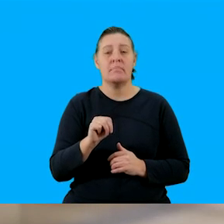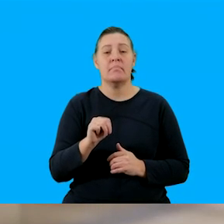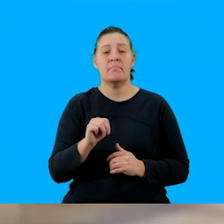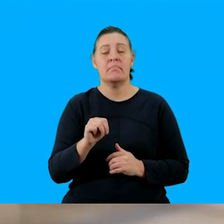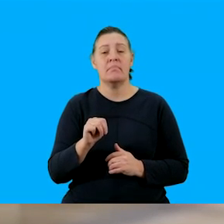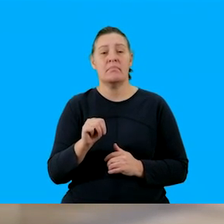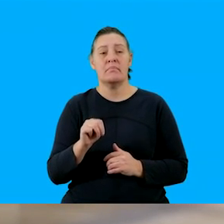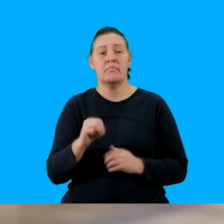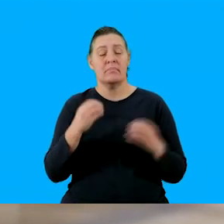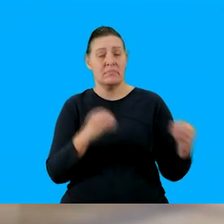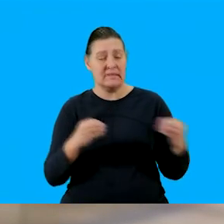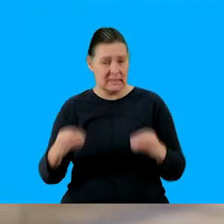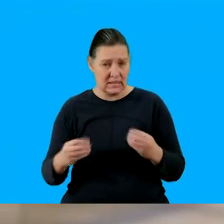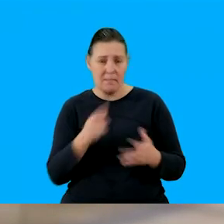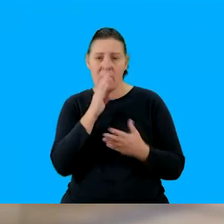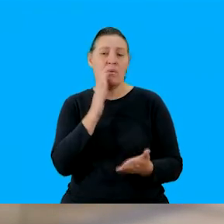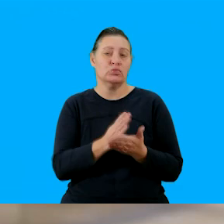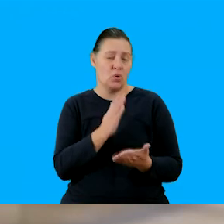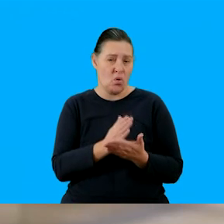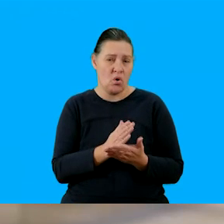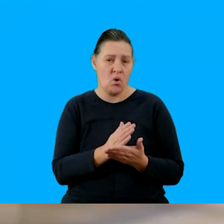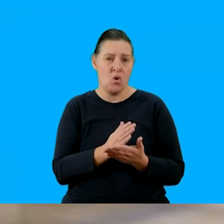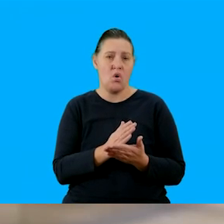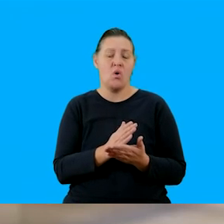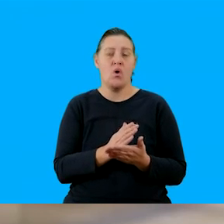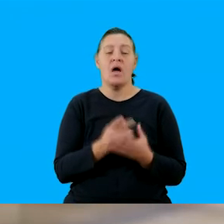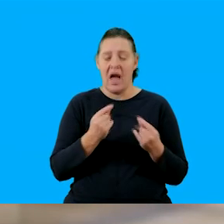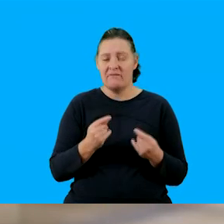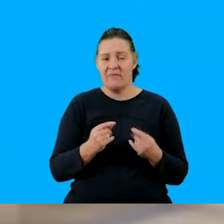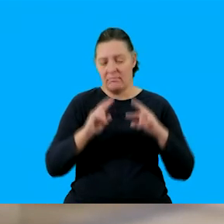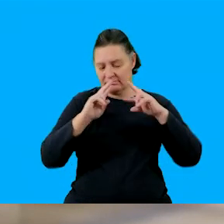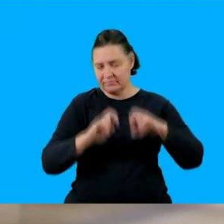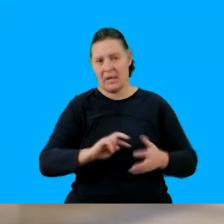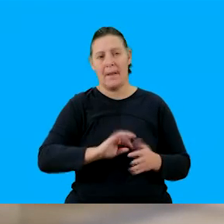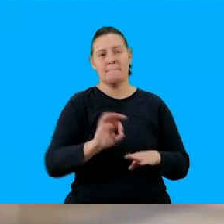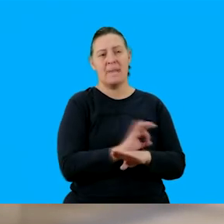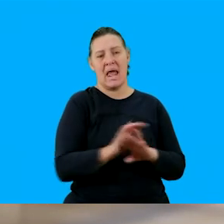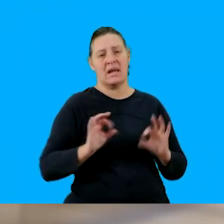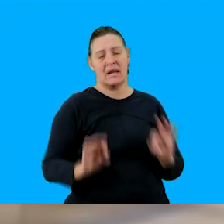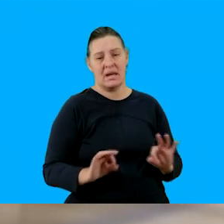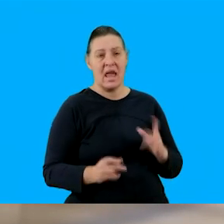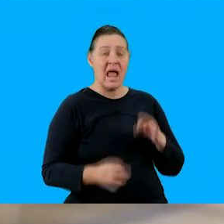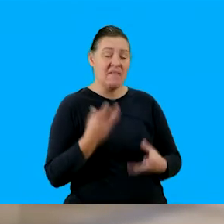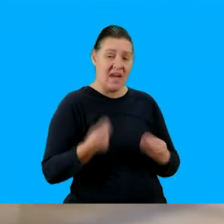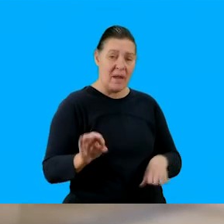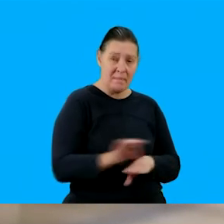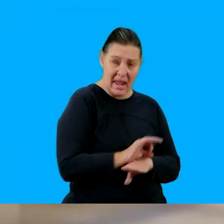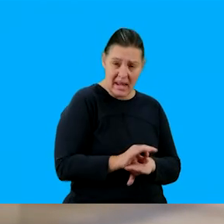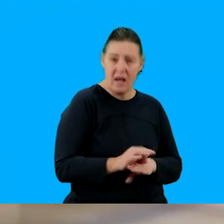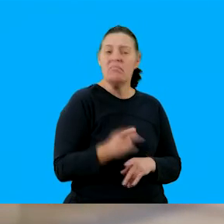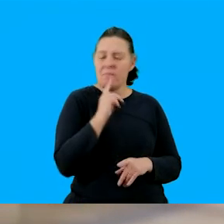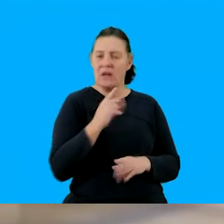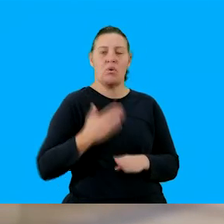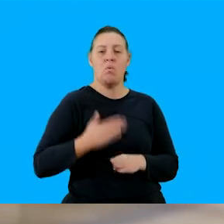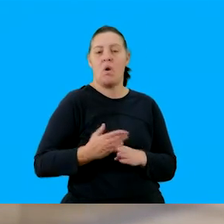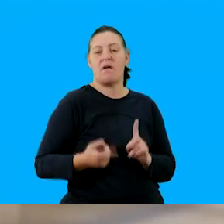JBM's construction or business should make sure that they do a thorough planning. So obviously if they have a plan, they are going